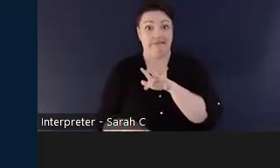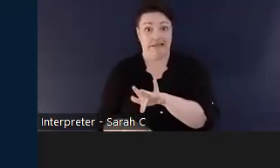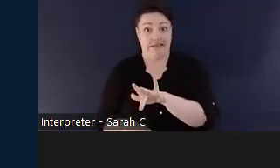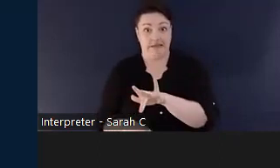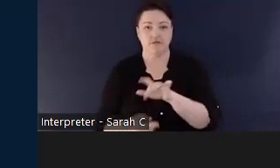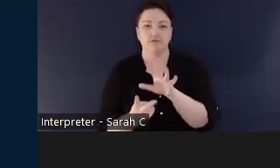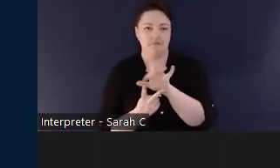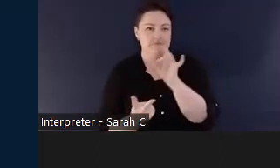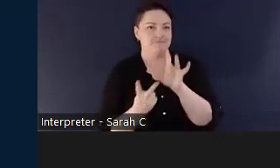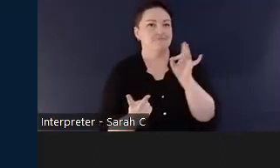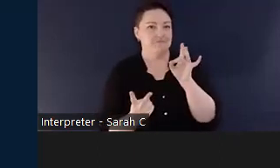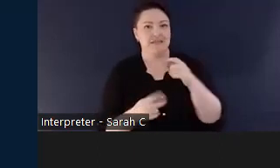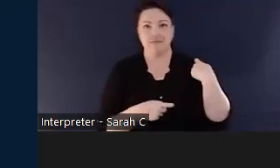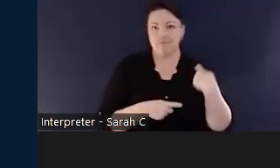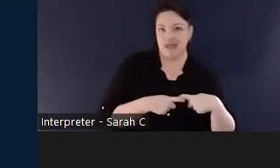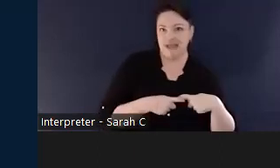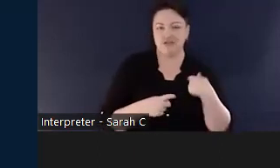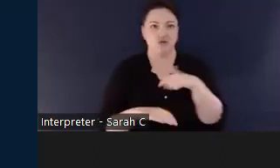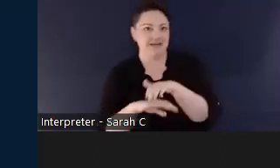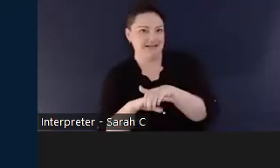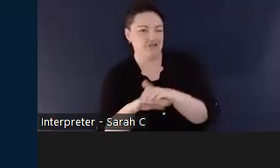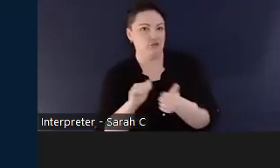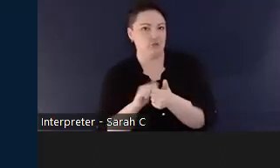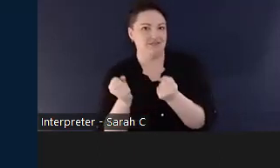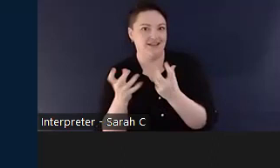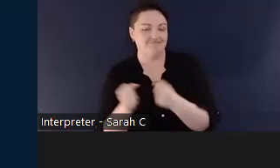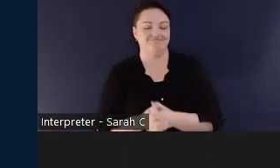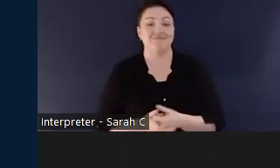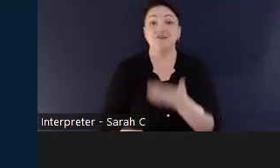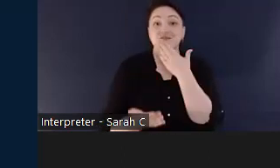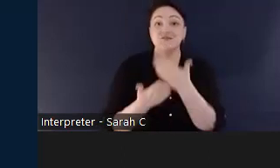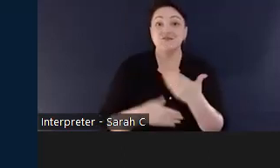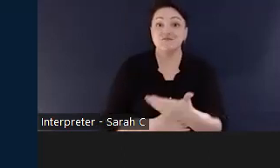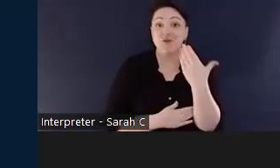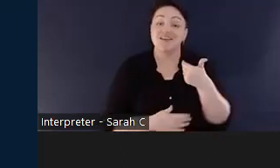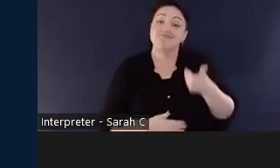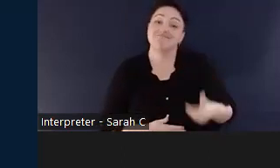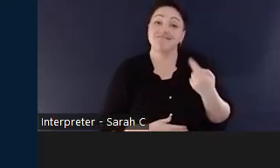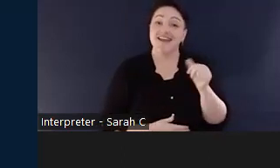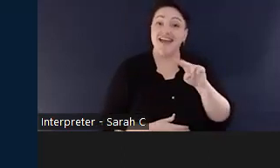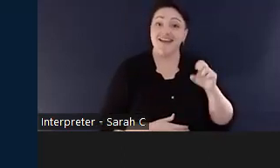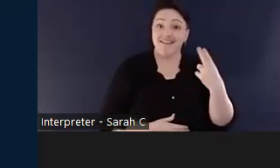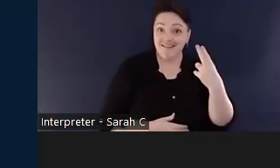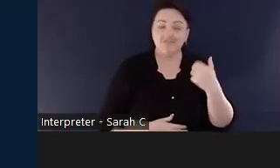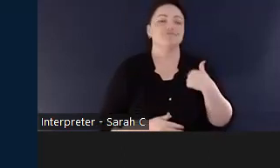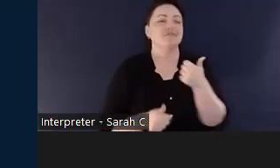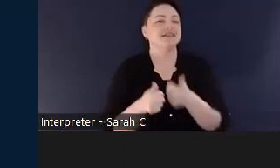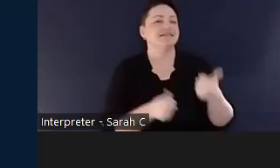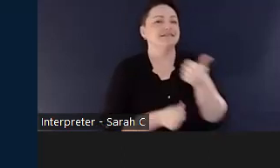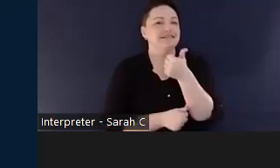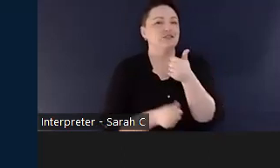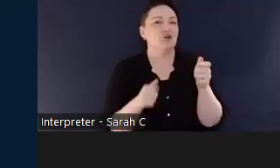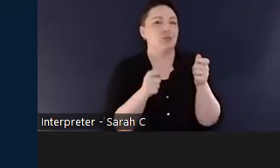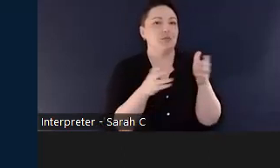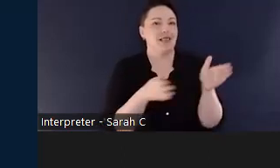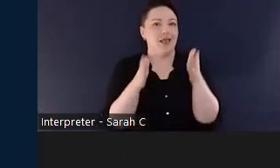So good morning, everyone. My name is Hannah Brunell. I am a senior planner with the Local Planning